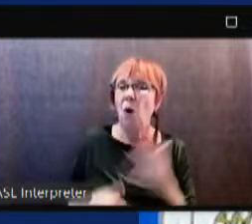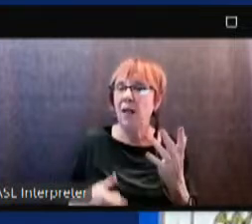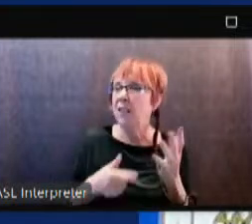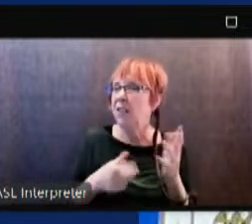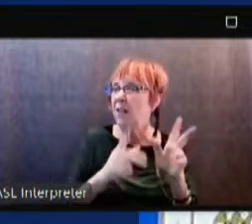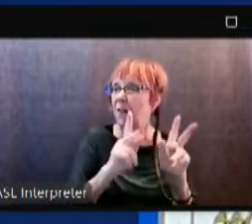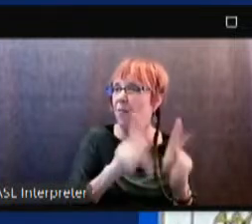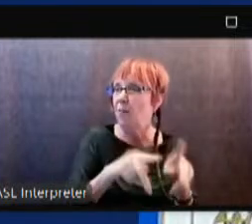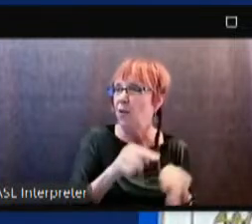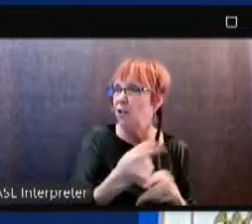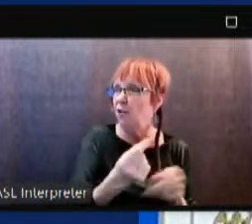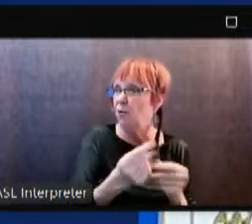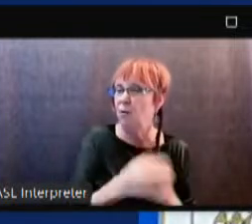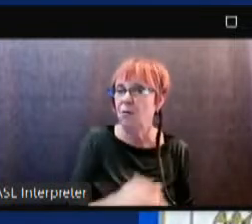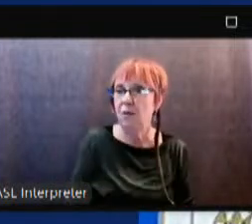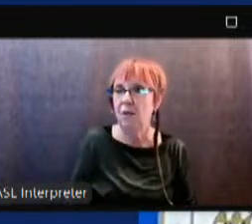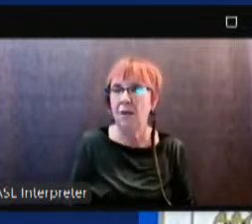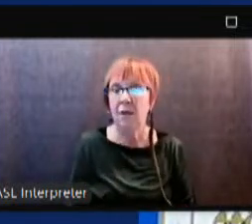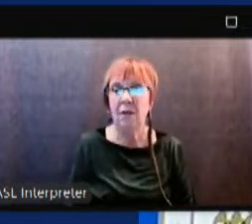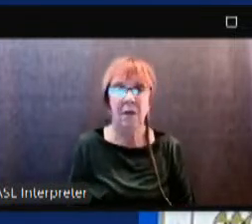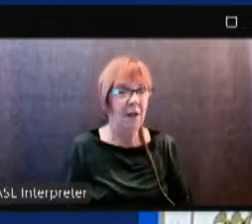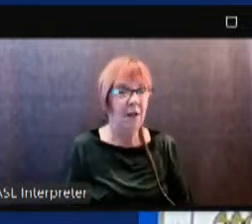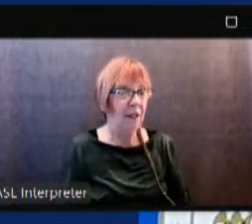individual do then?